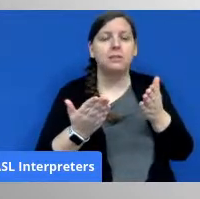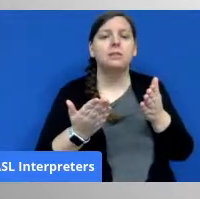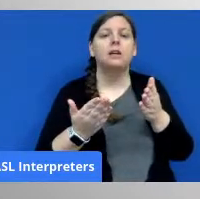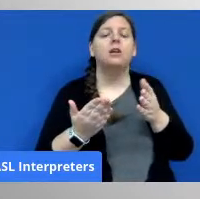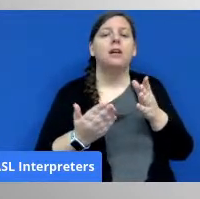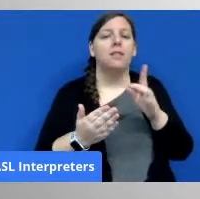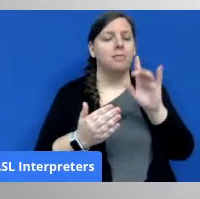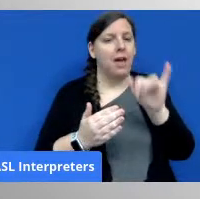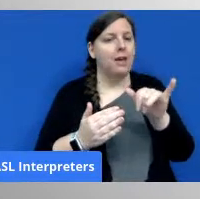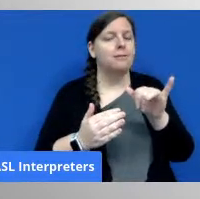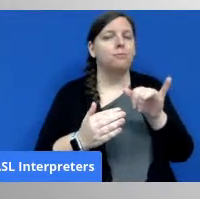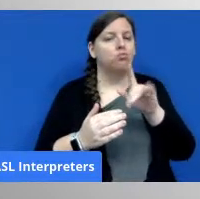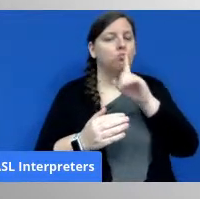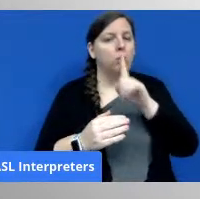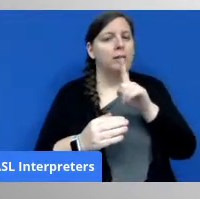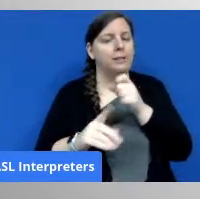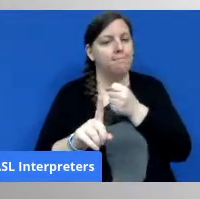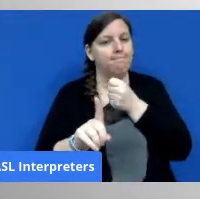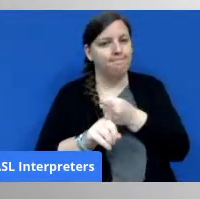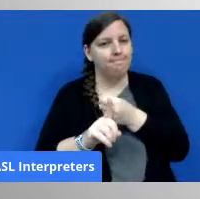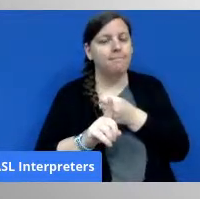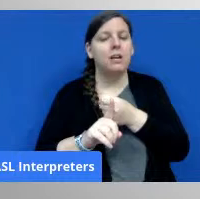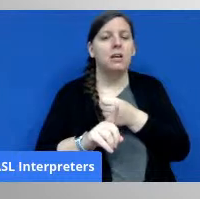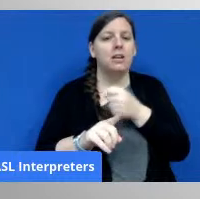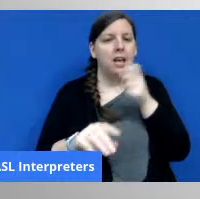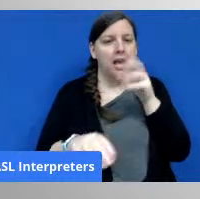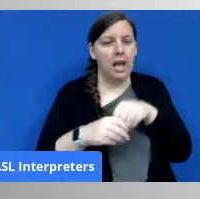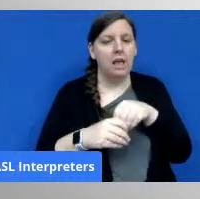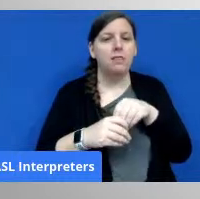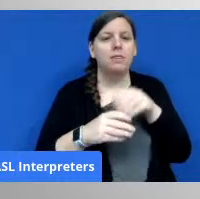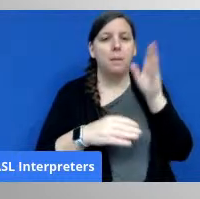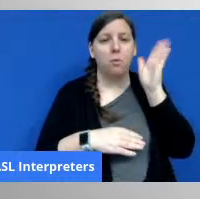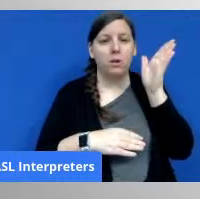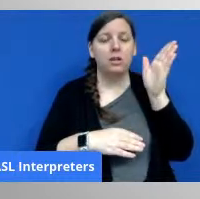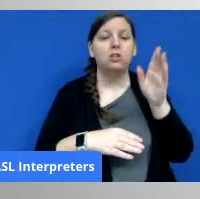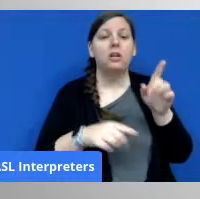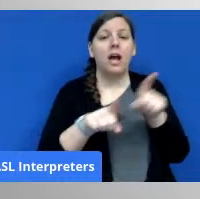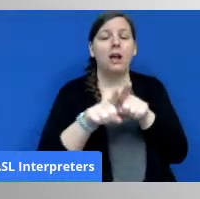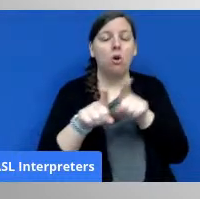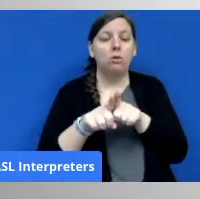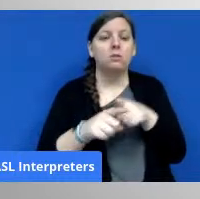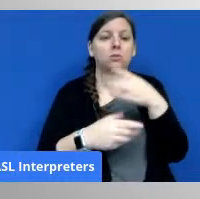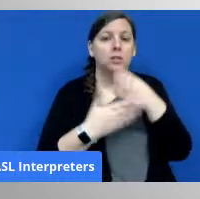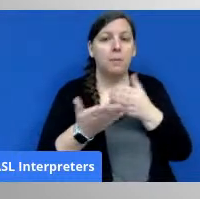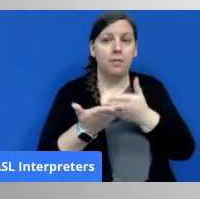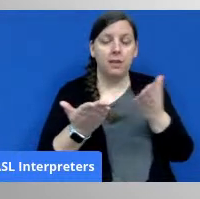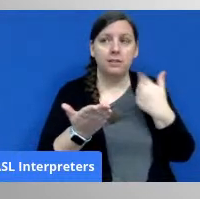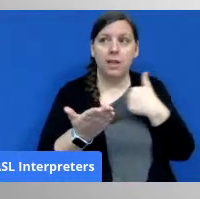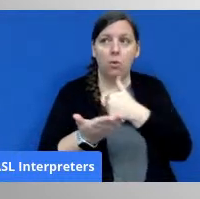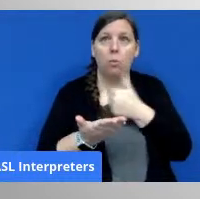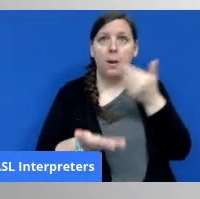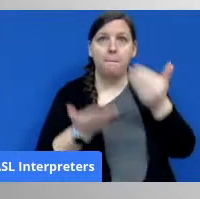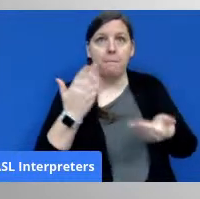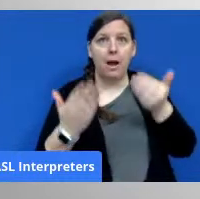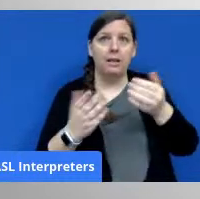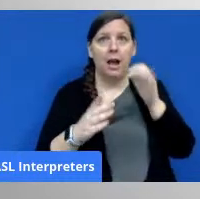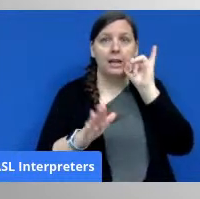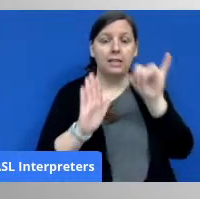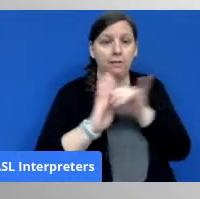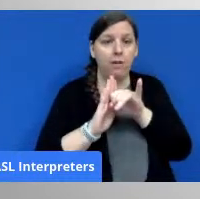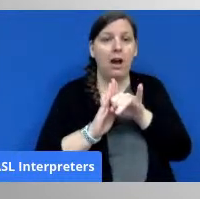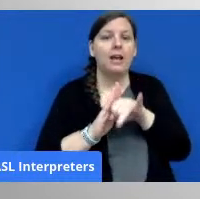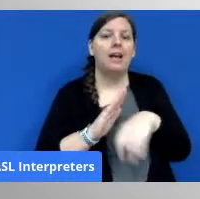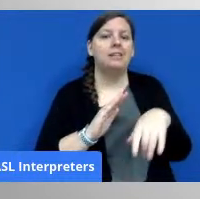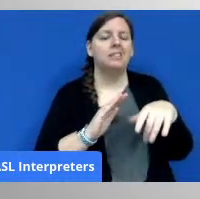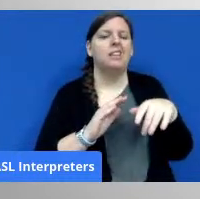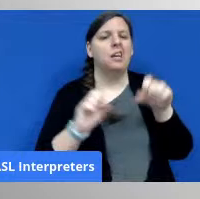you around the presentations, but then also we've already started dipping into some of the things that we might identify as potential